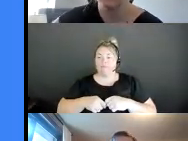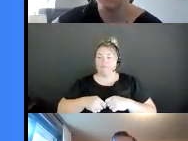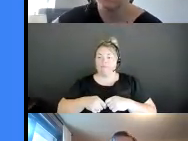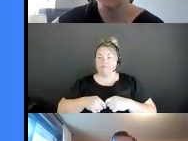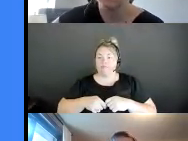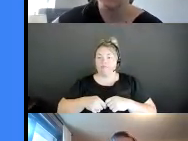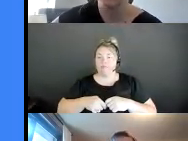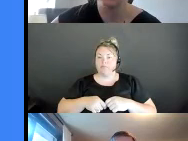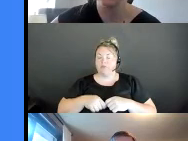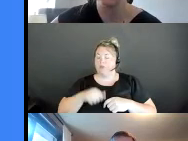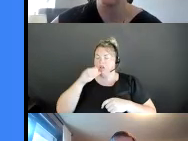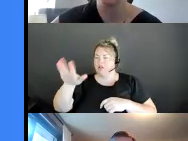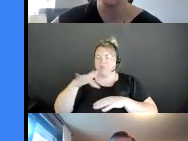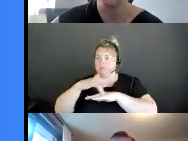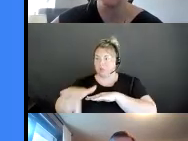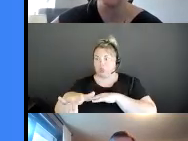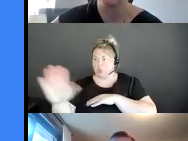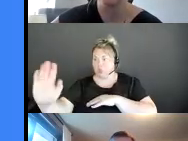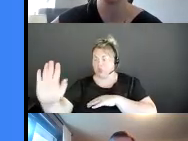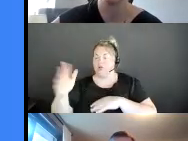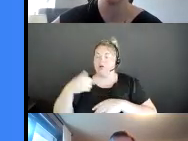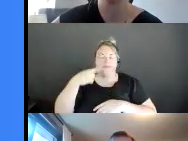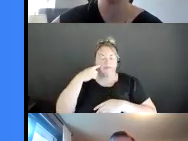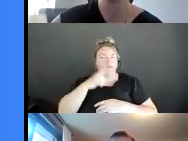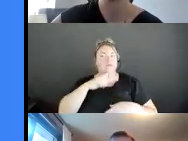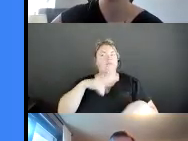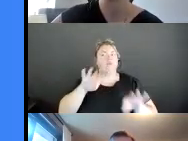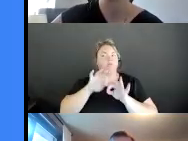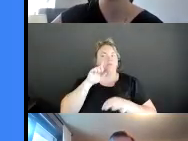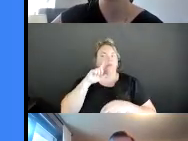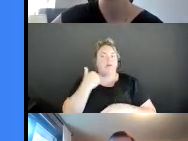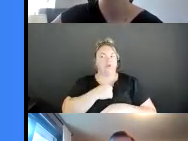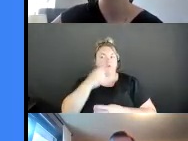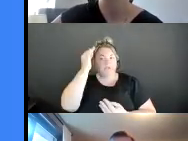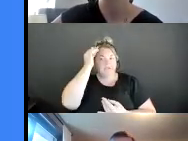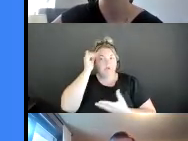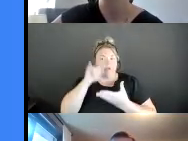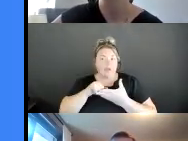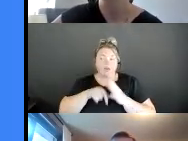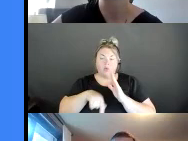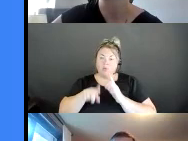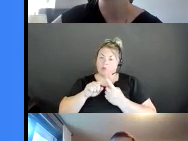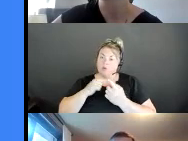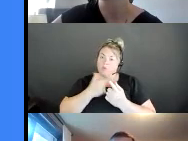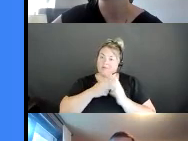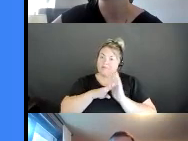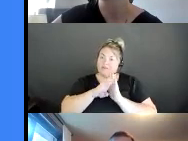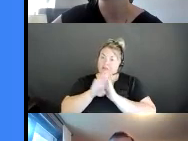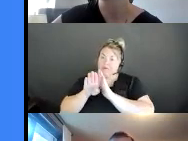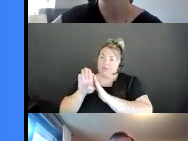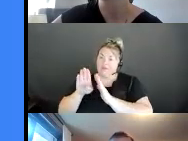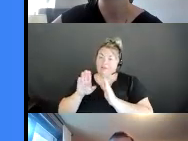it's premature, I think it's important for us to consider that when we're developing various